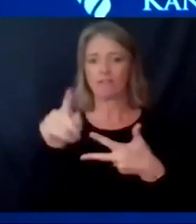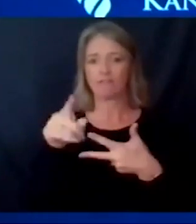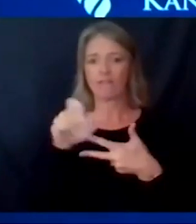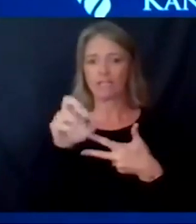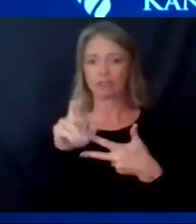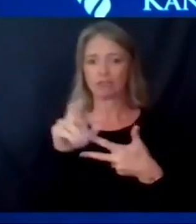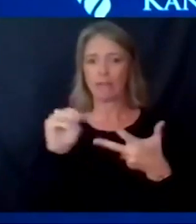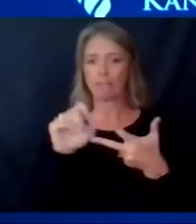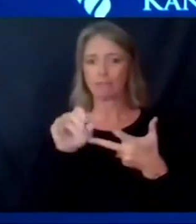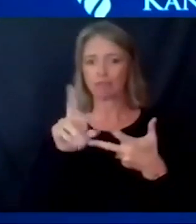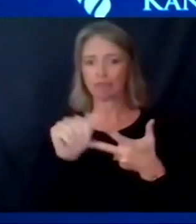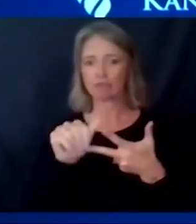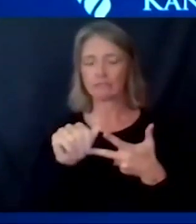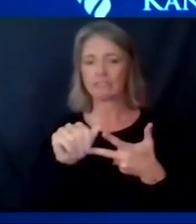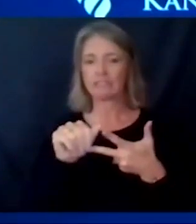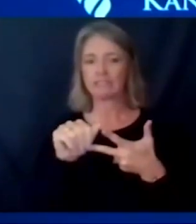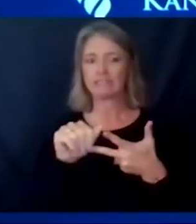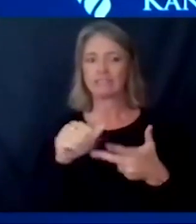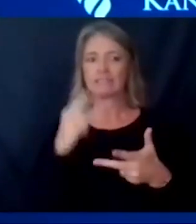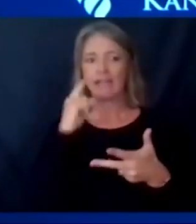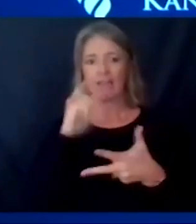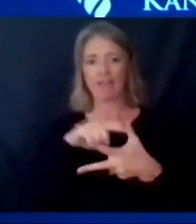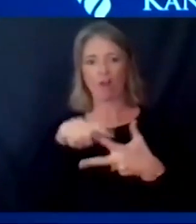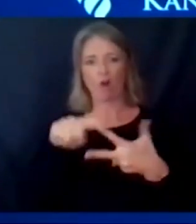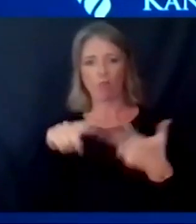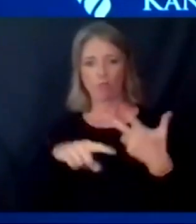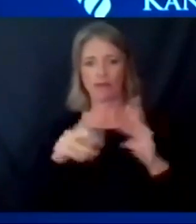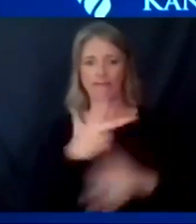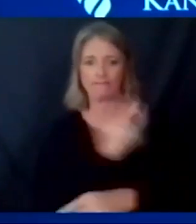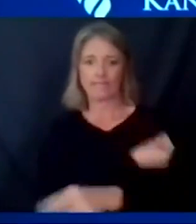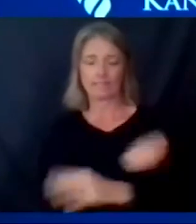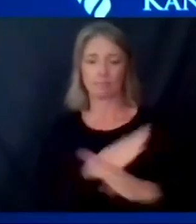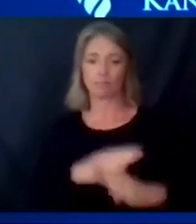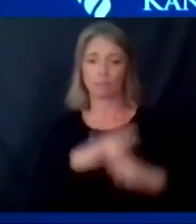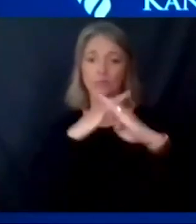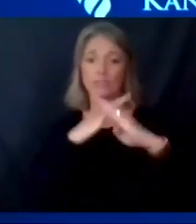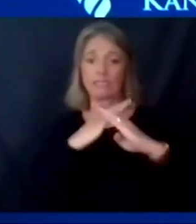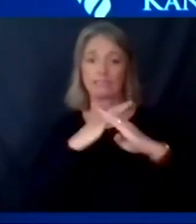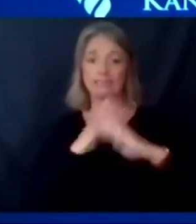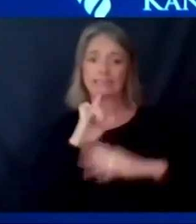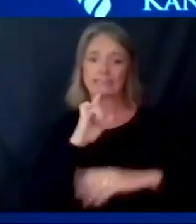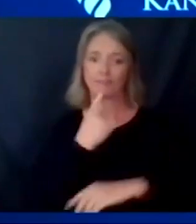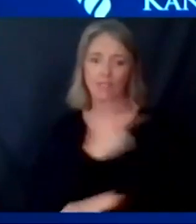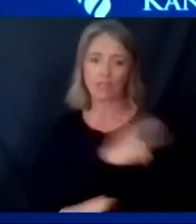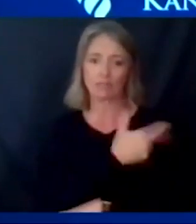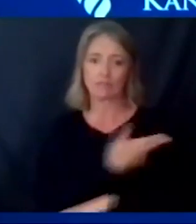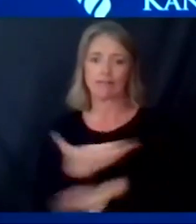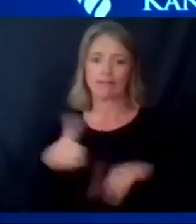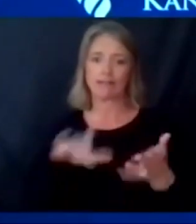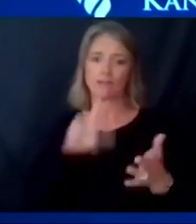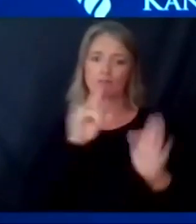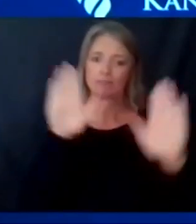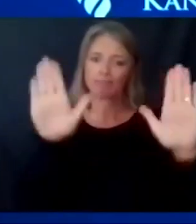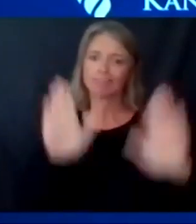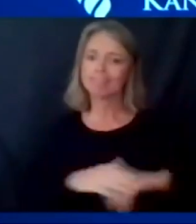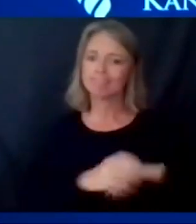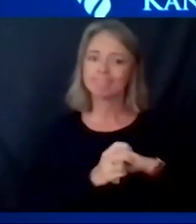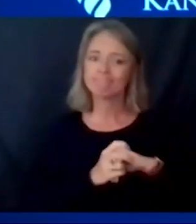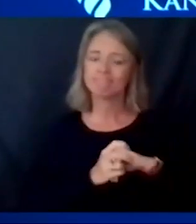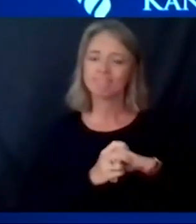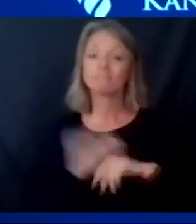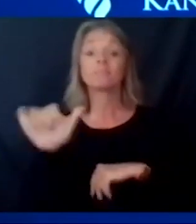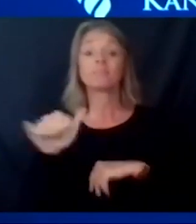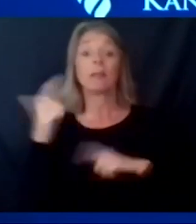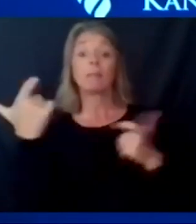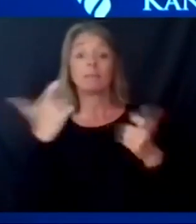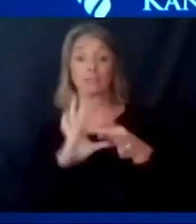of all three of these vaccines to protect against severe hospitalization and death is outstanding. Gotcha. Another big story that broke